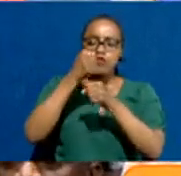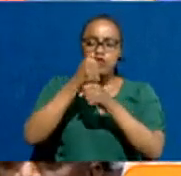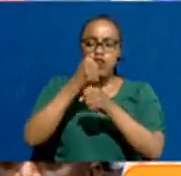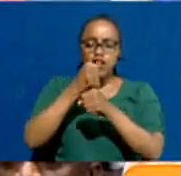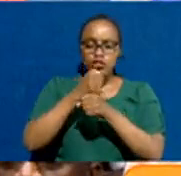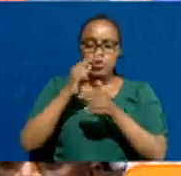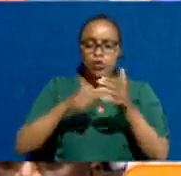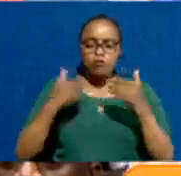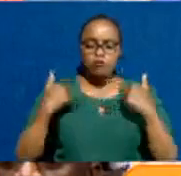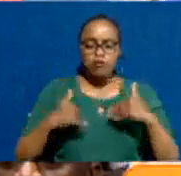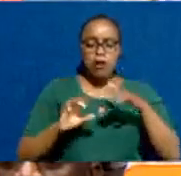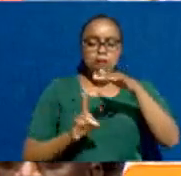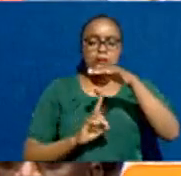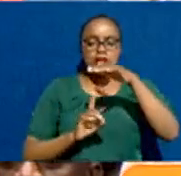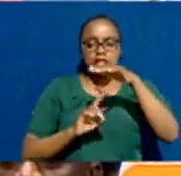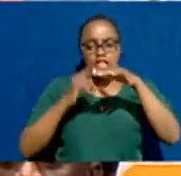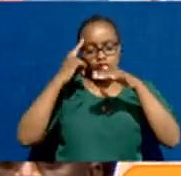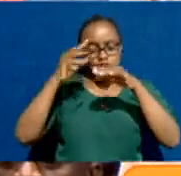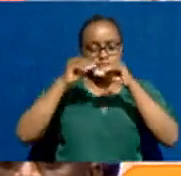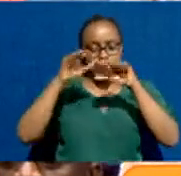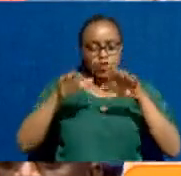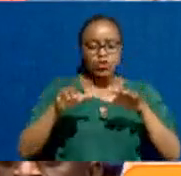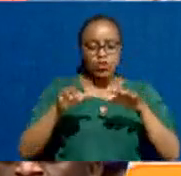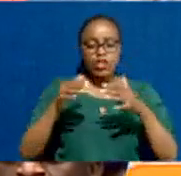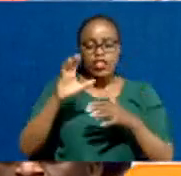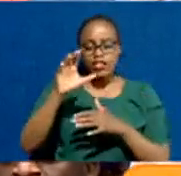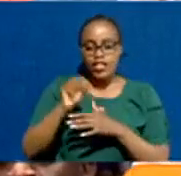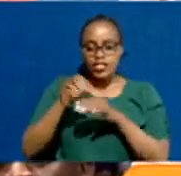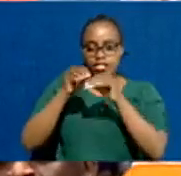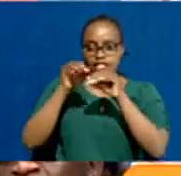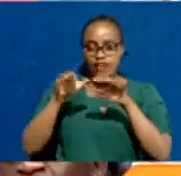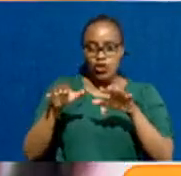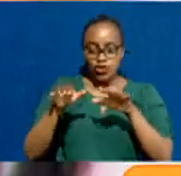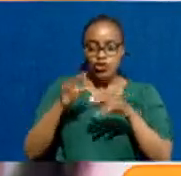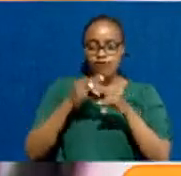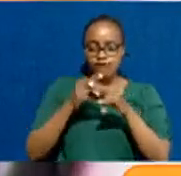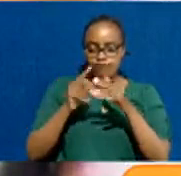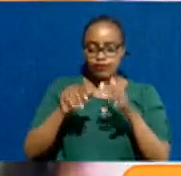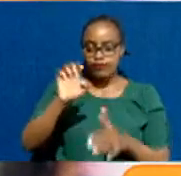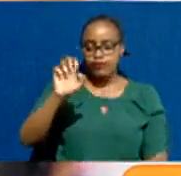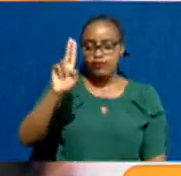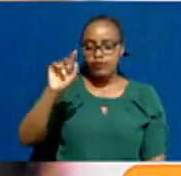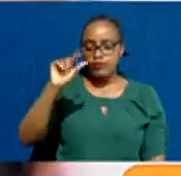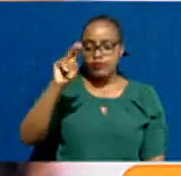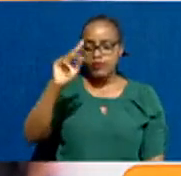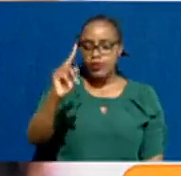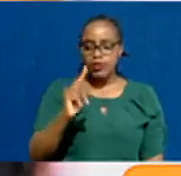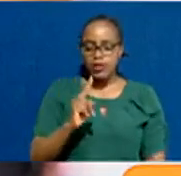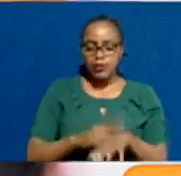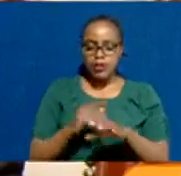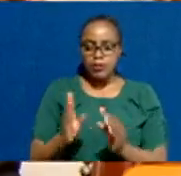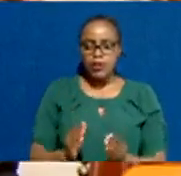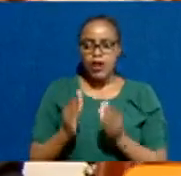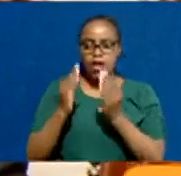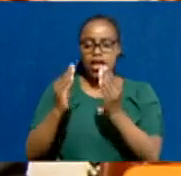the Minister for Devolution. Outgoing Devolution Cabinet Secretary Eugene Wamalwa, who was present during the handing over